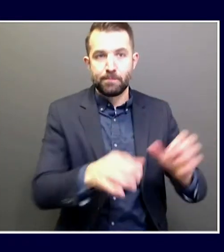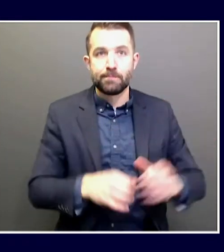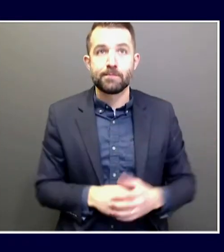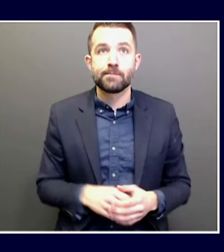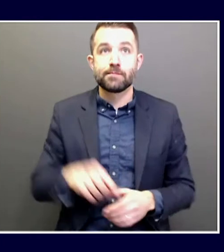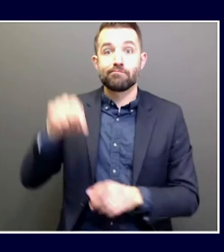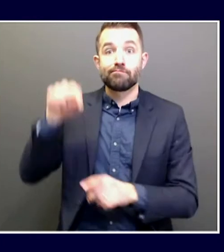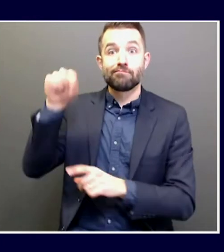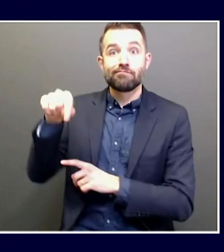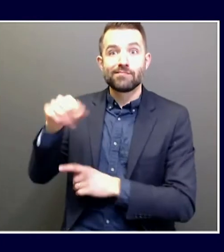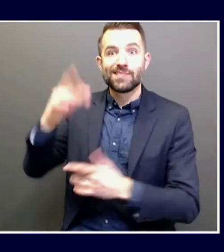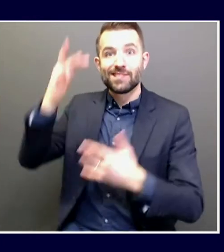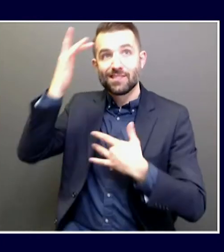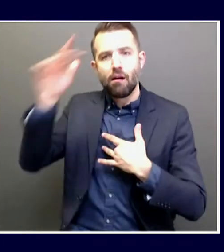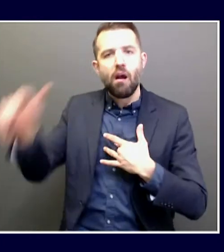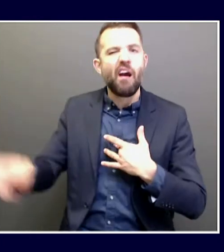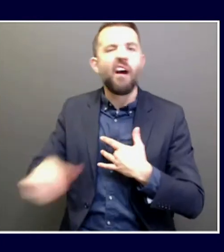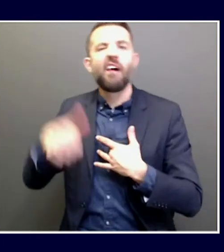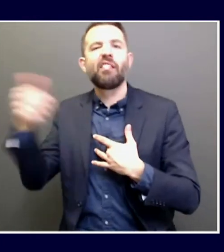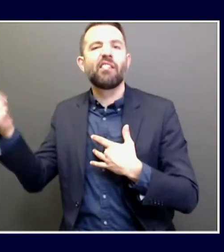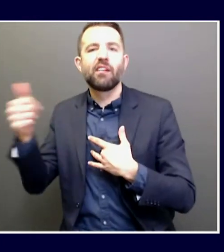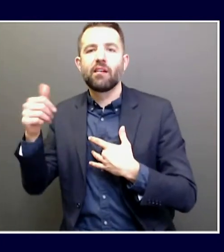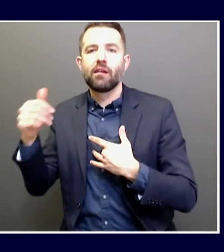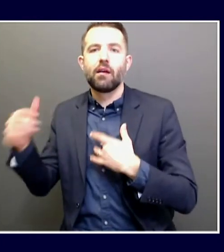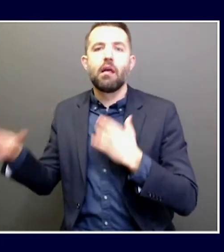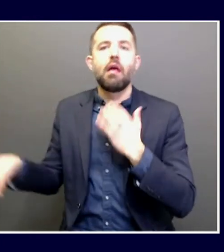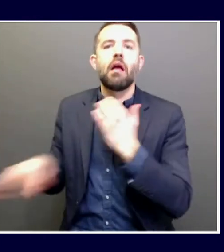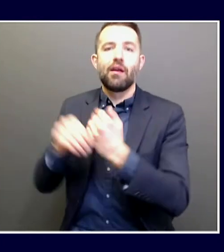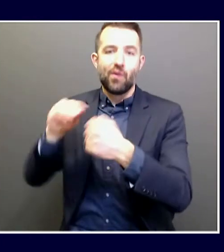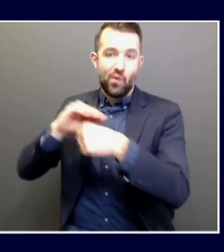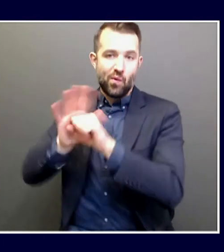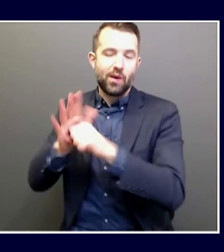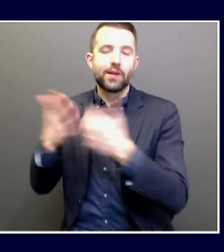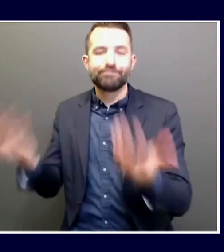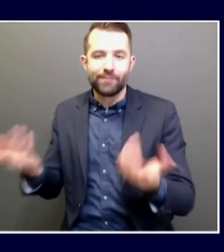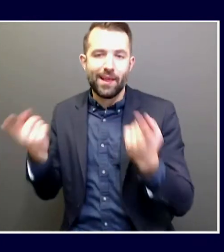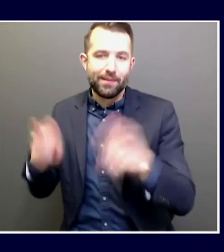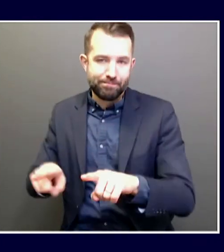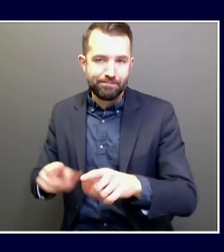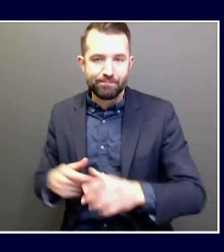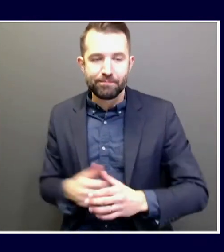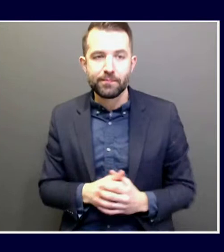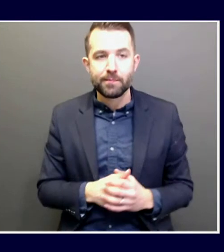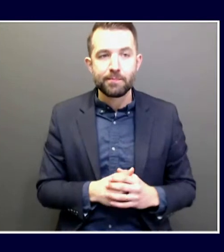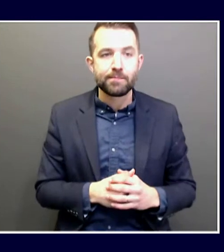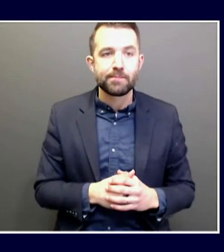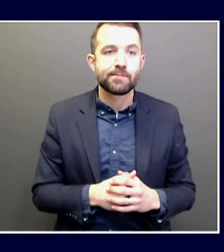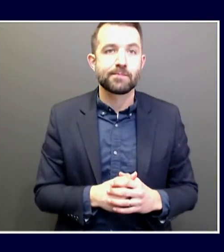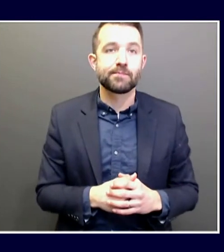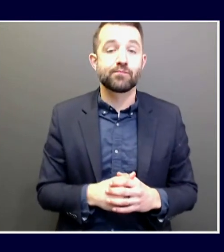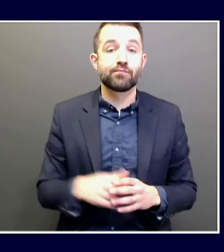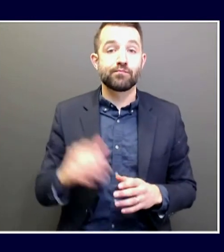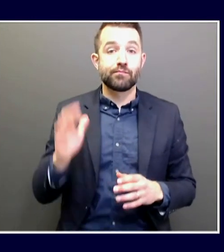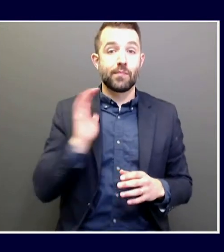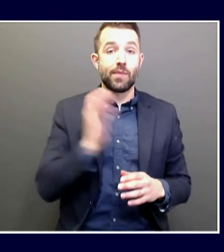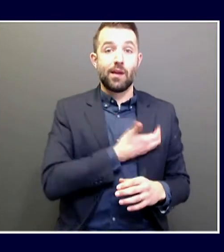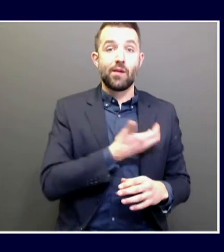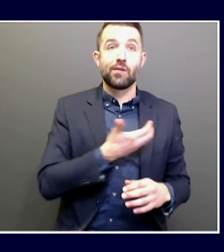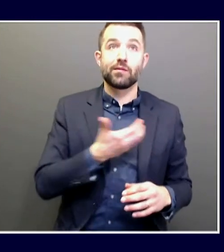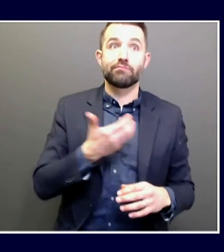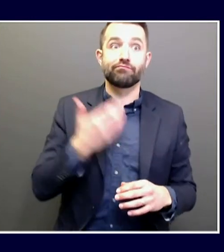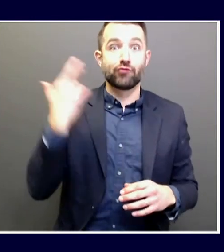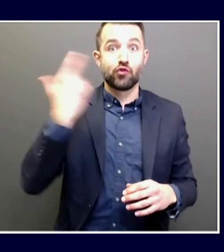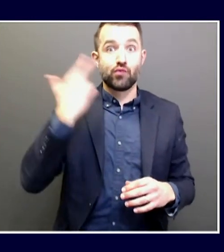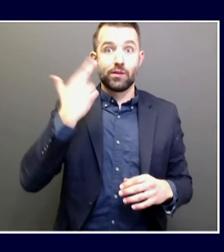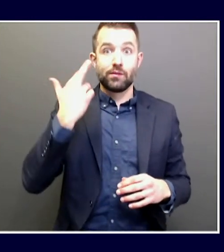in the door has COVID from a numbers perspective, because the impact on the hospital is